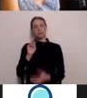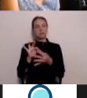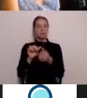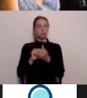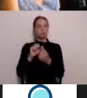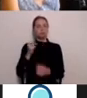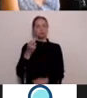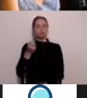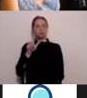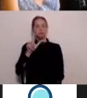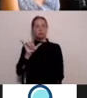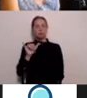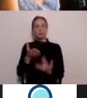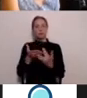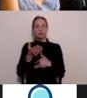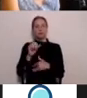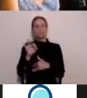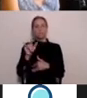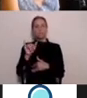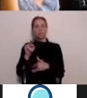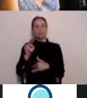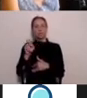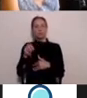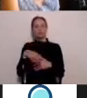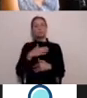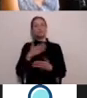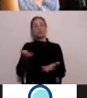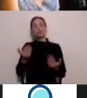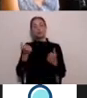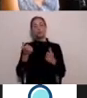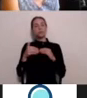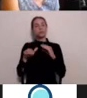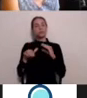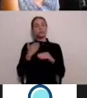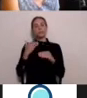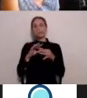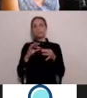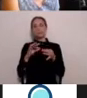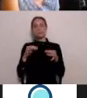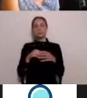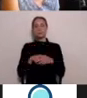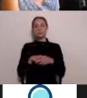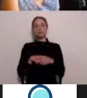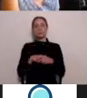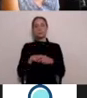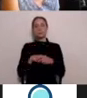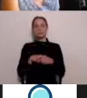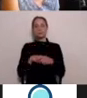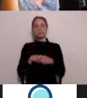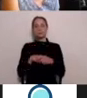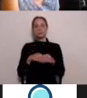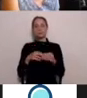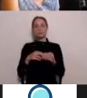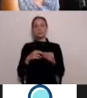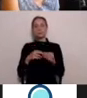our offline. So please feel free to shoot me a message or an email. Okay, so I think that brings us to the